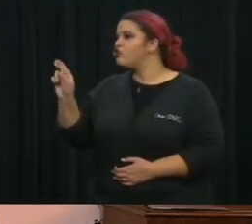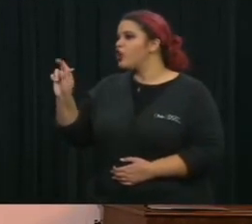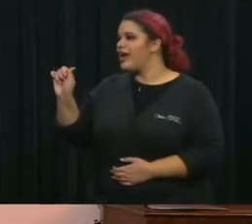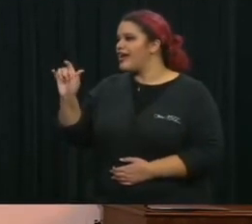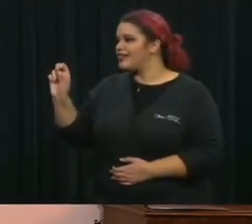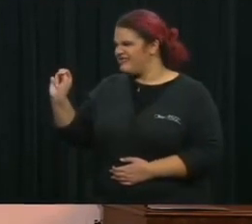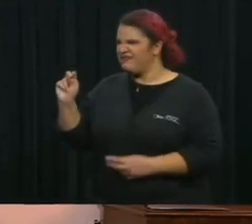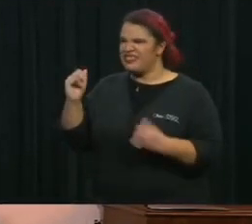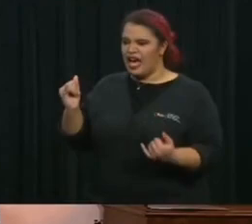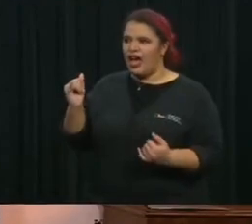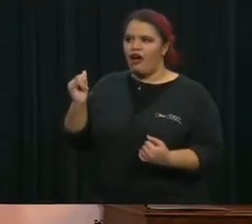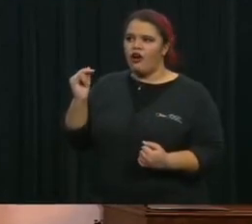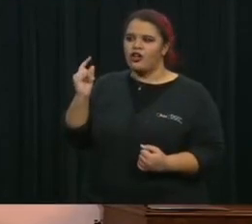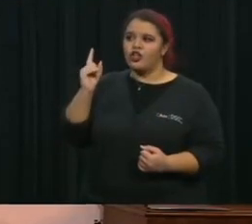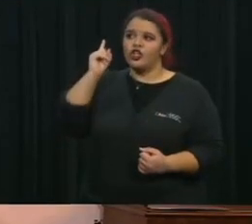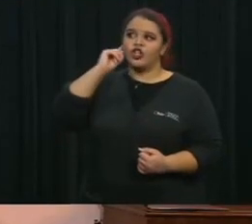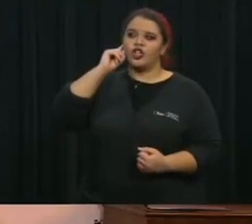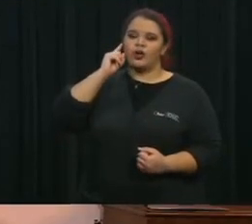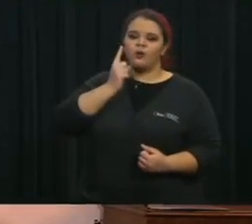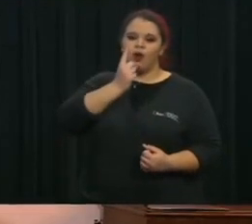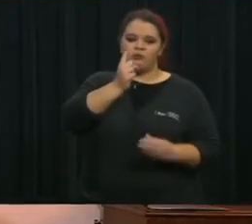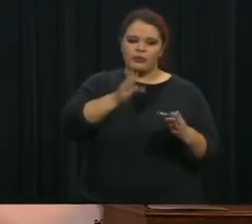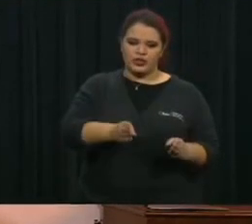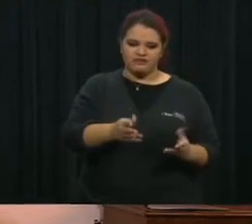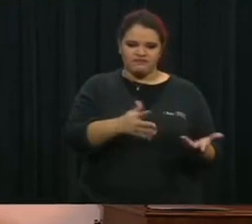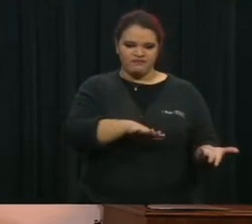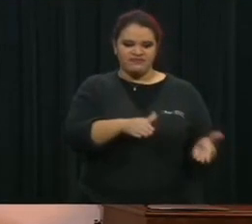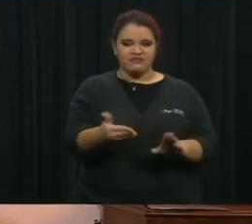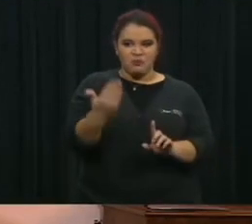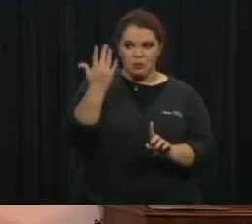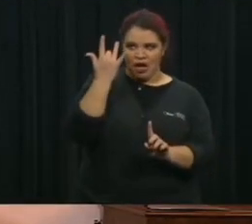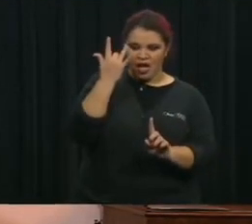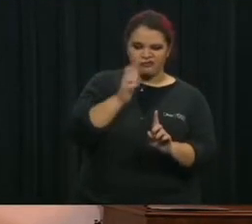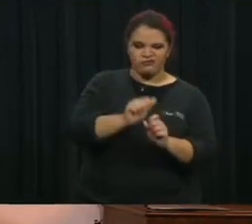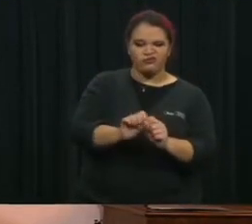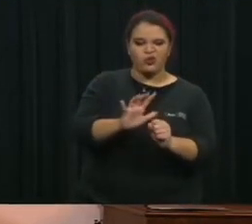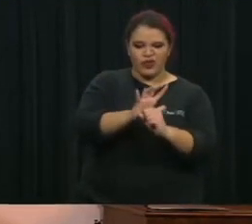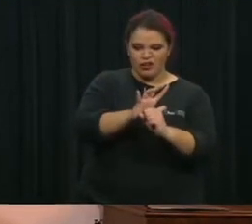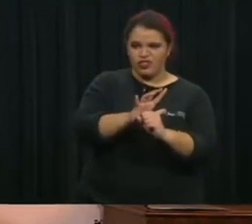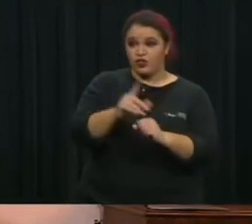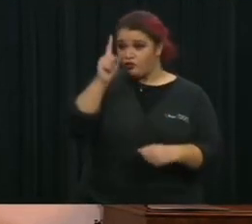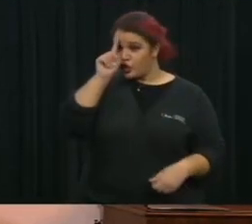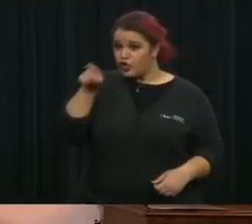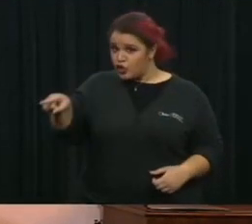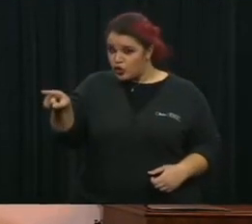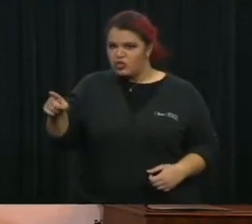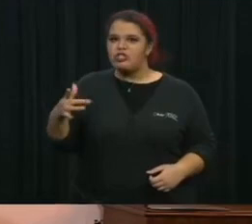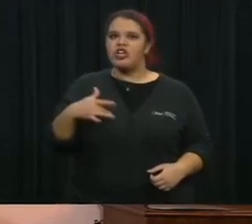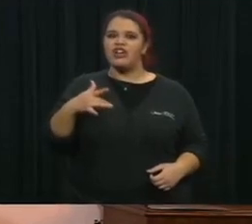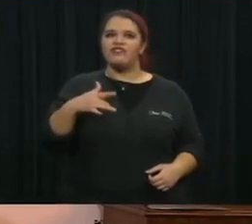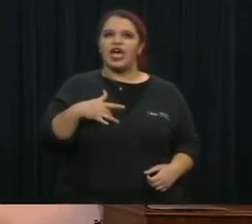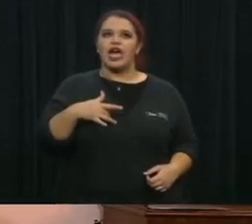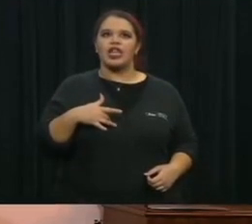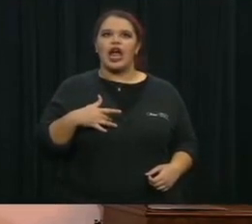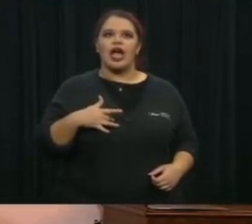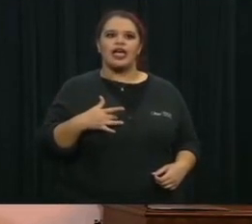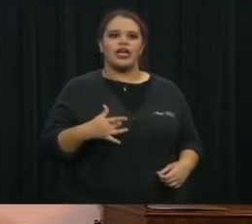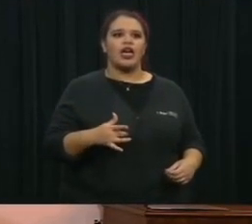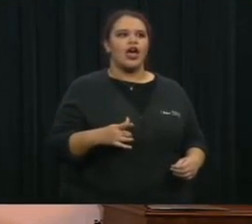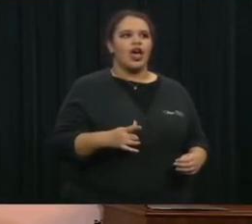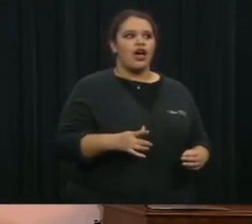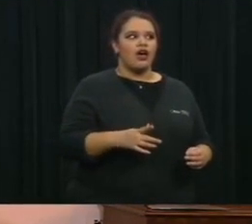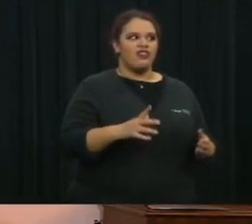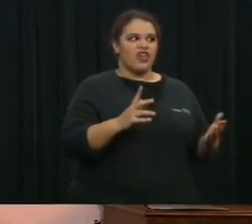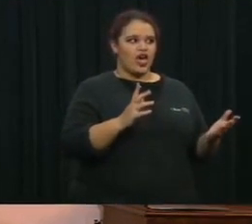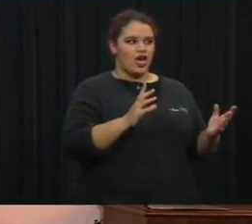Ohio's first death today, does this signify a new phase that our state is into you? And at this point on the timeline, should we expect